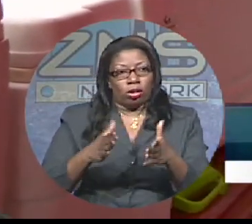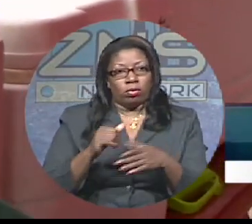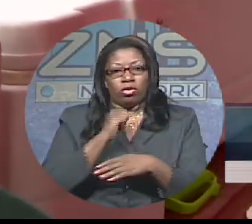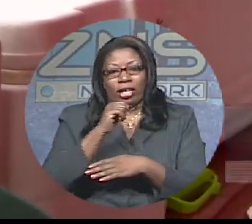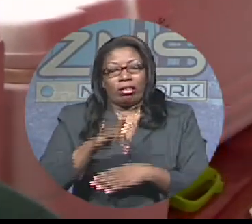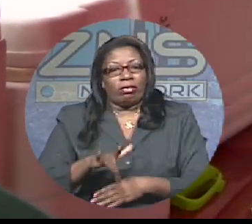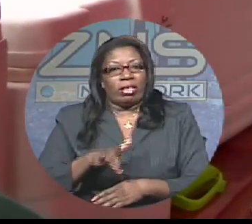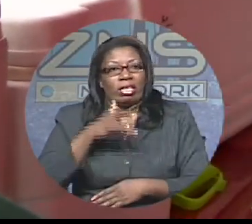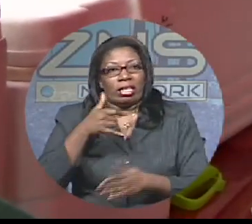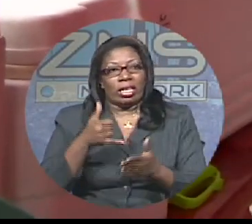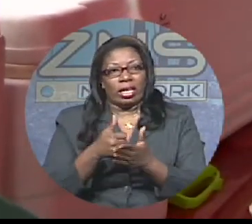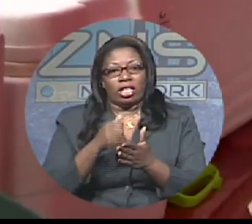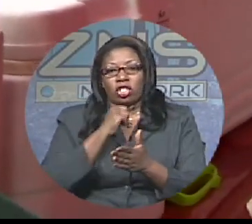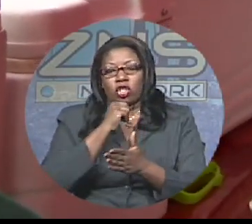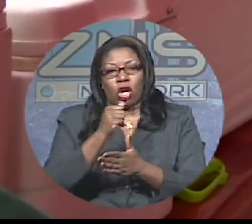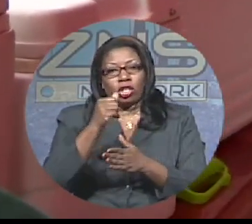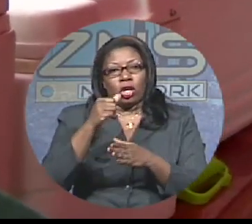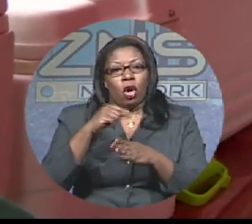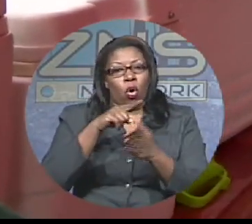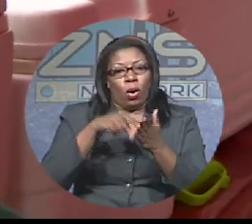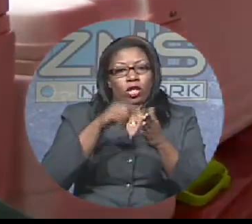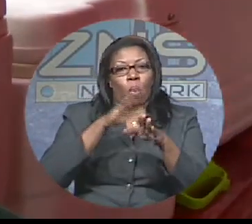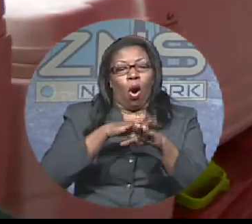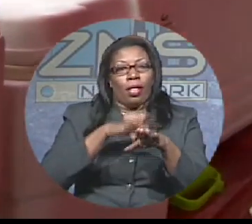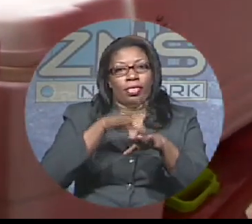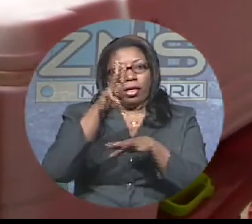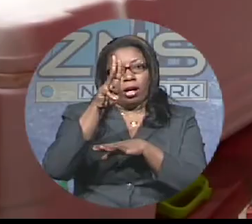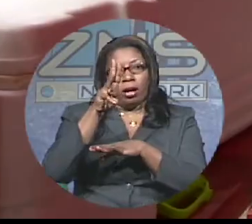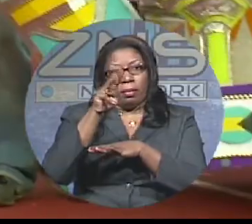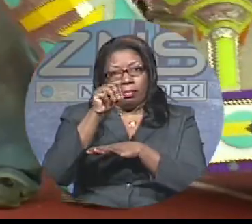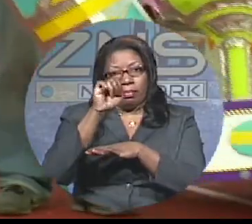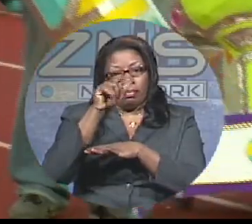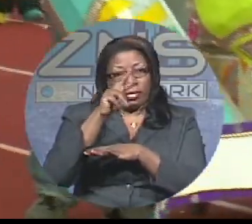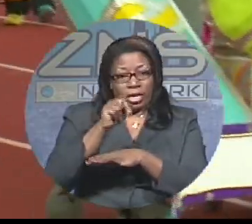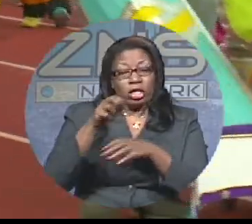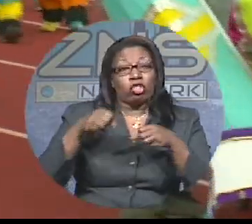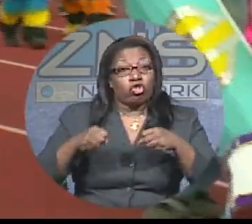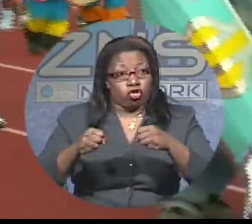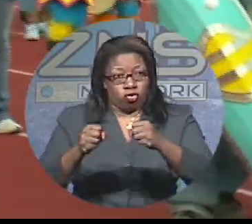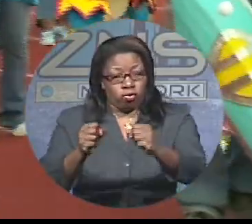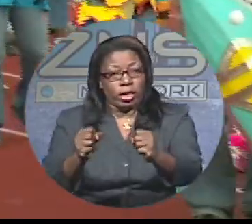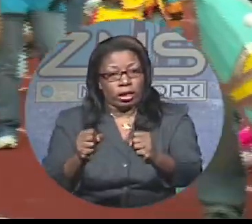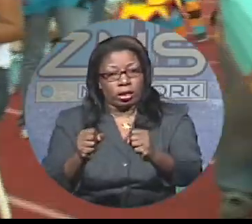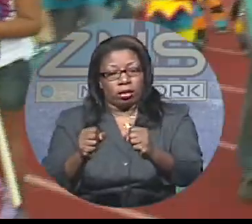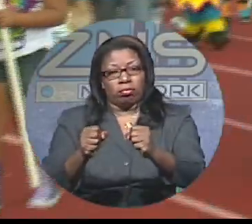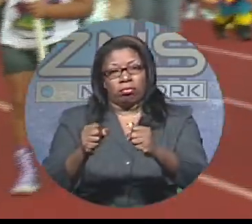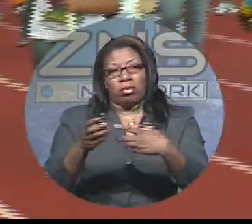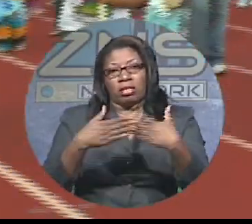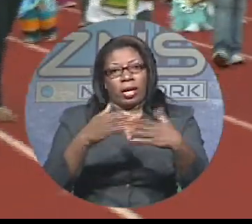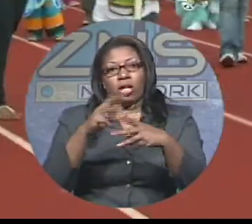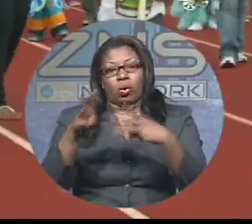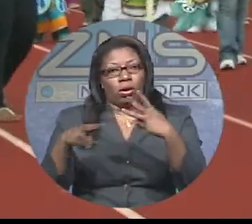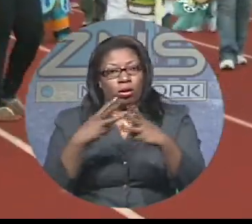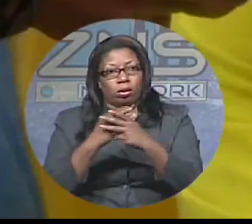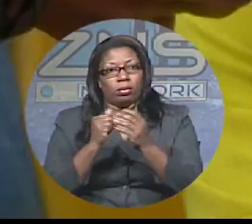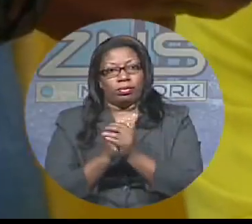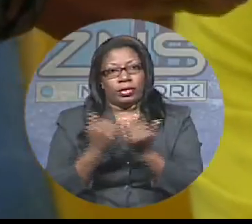it because it's not like when you're on the main street. Every festival is in the main downtown. Anywhere in the world. They move it